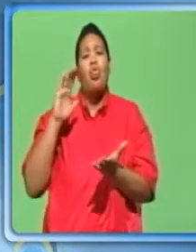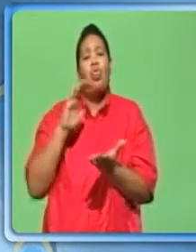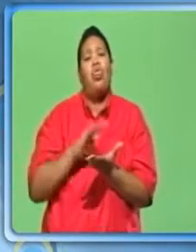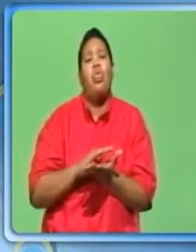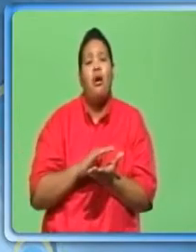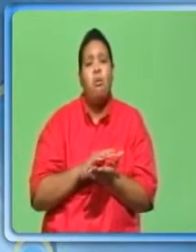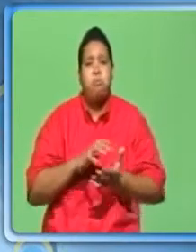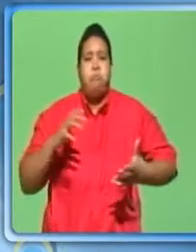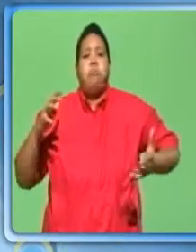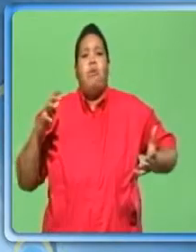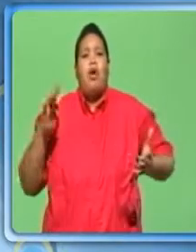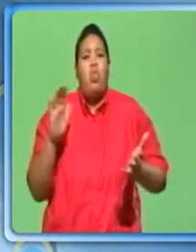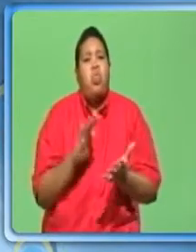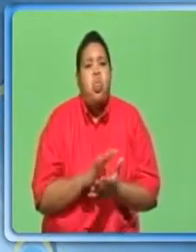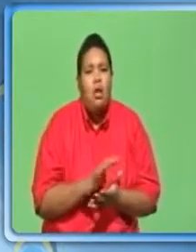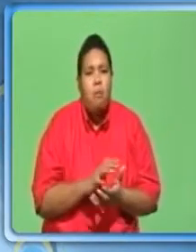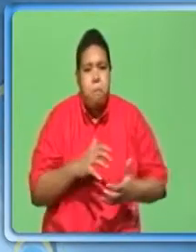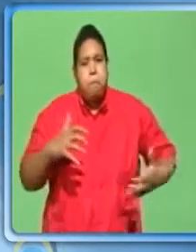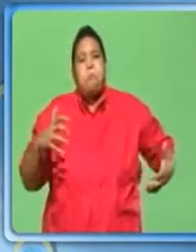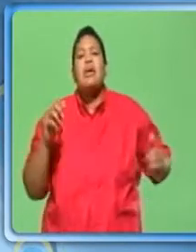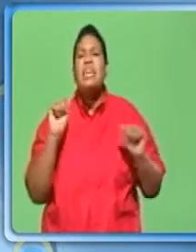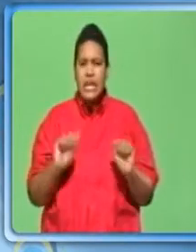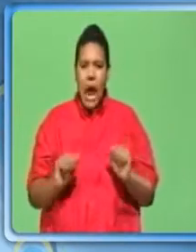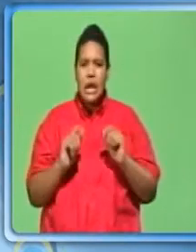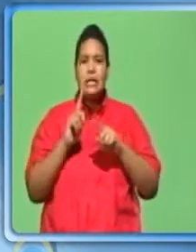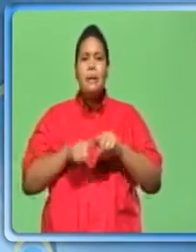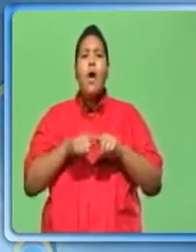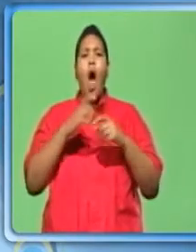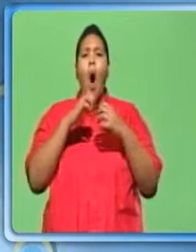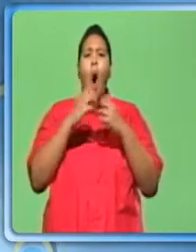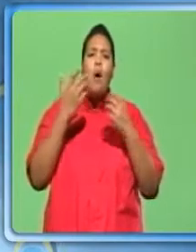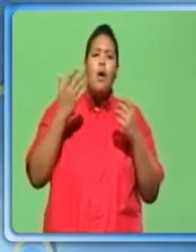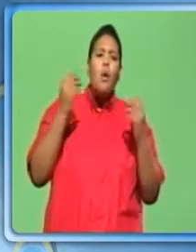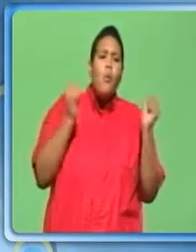swell considerably with changes in moisture content.